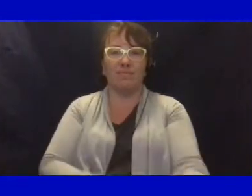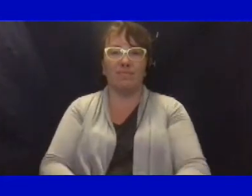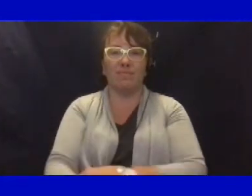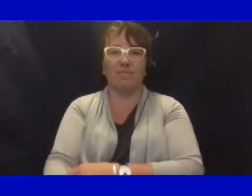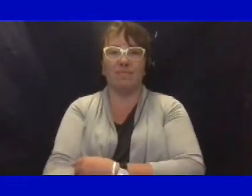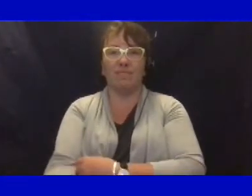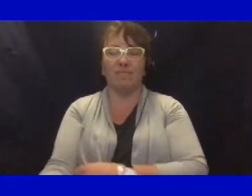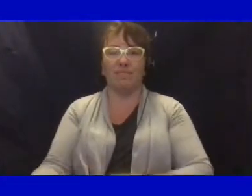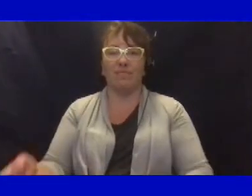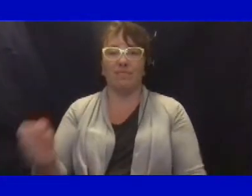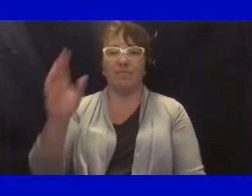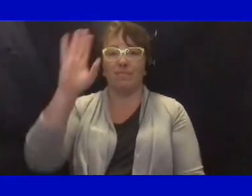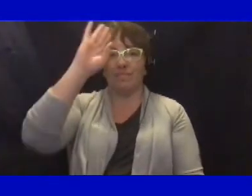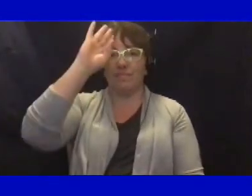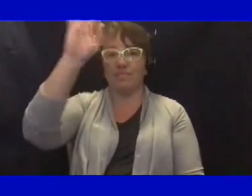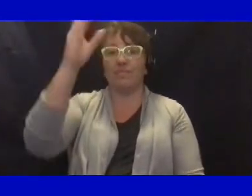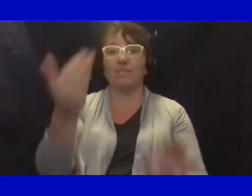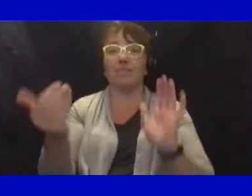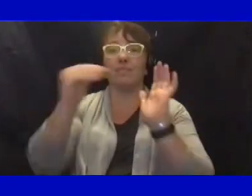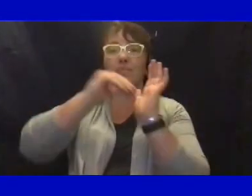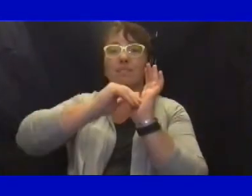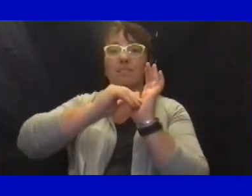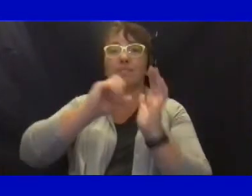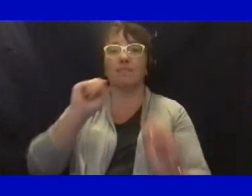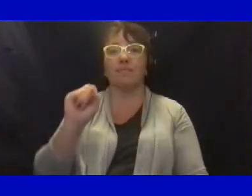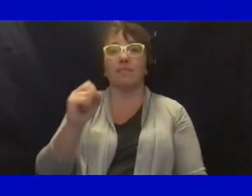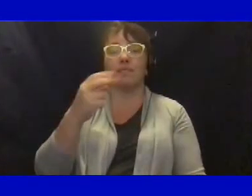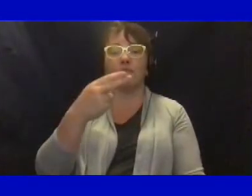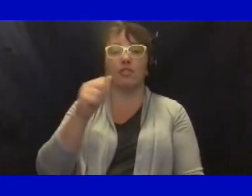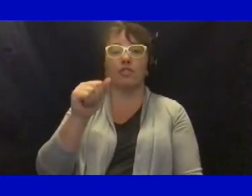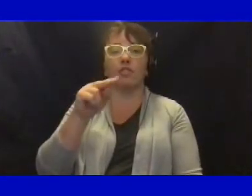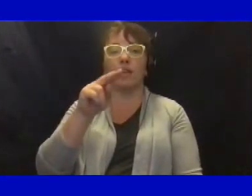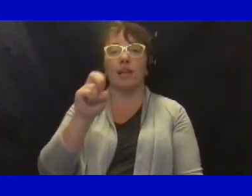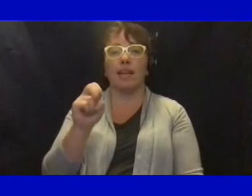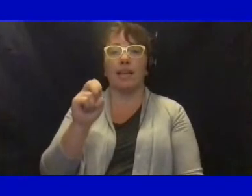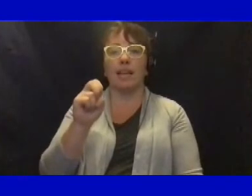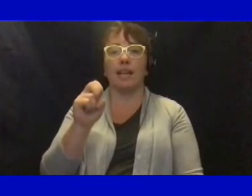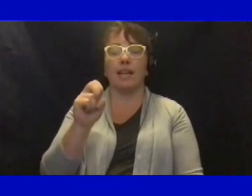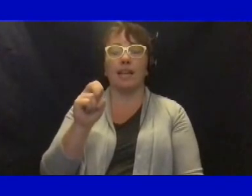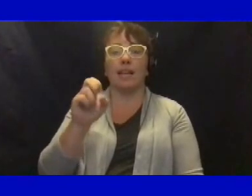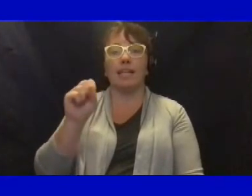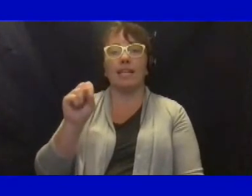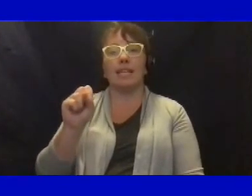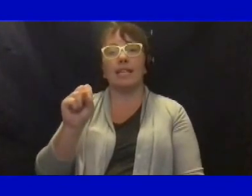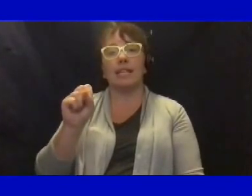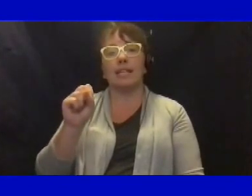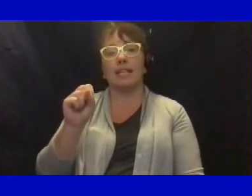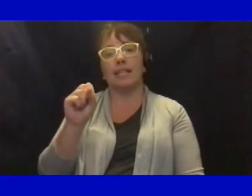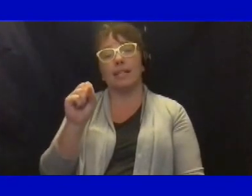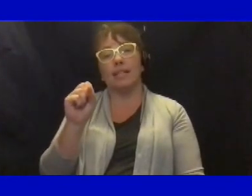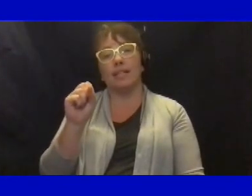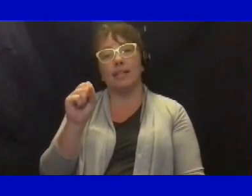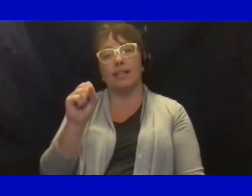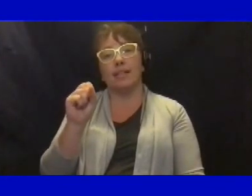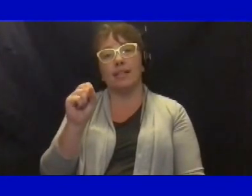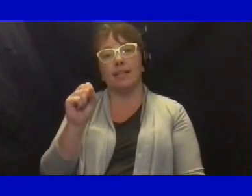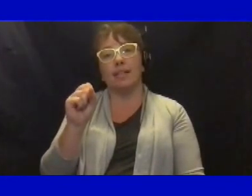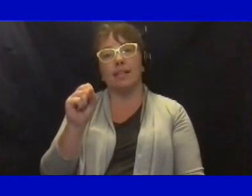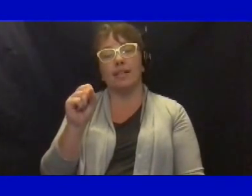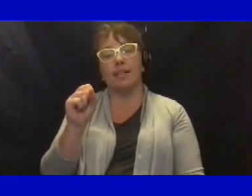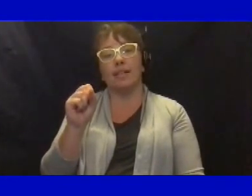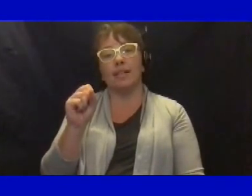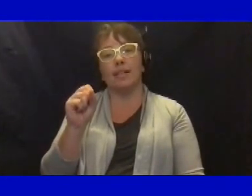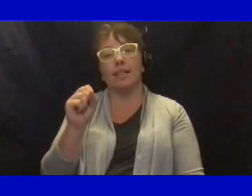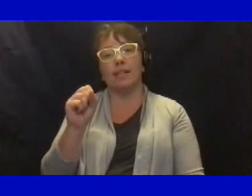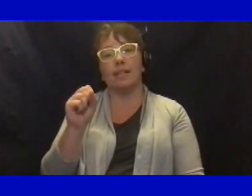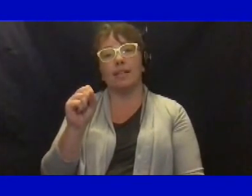Hi again, my name is Shane Reichart, Senior Public Information Specialist for the County of Riverside's Emergency Management Department. It's September is